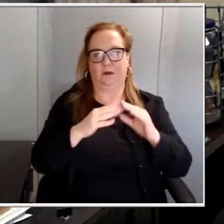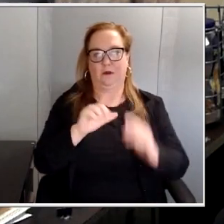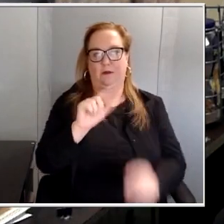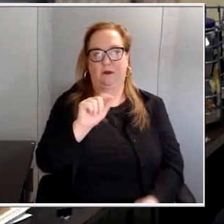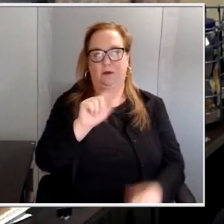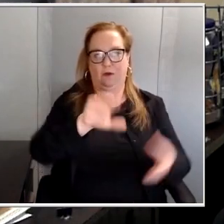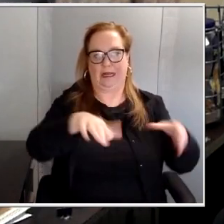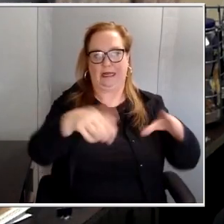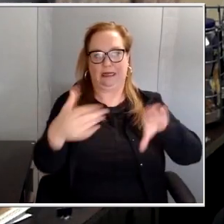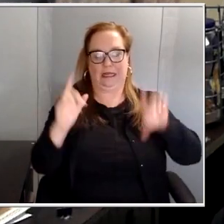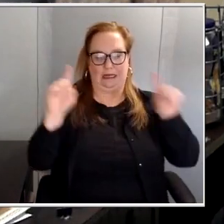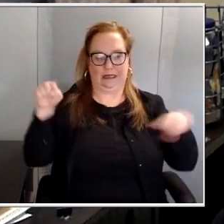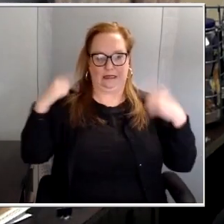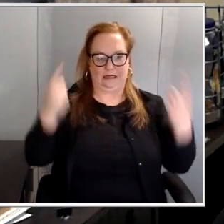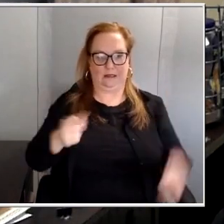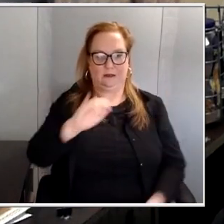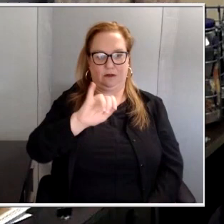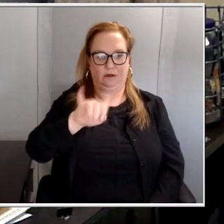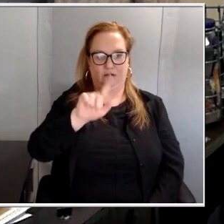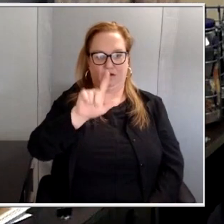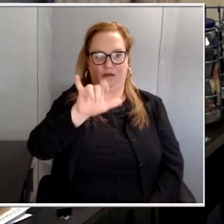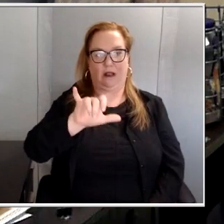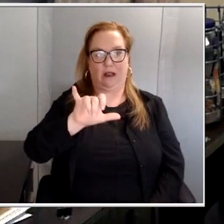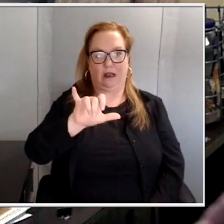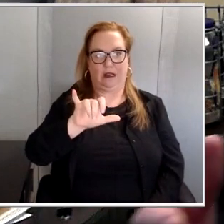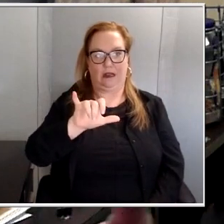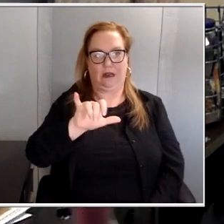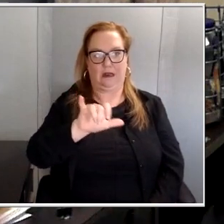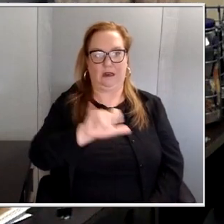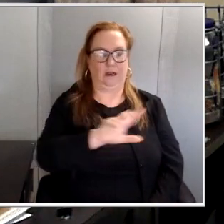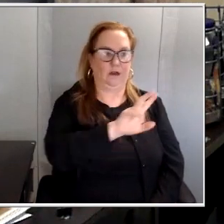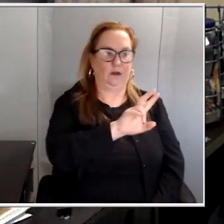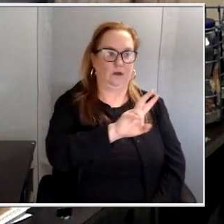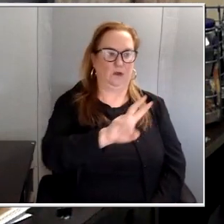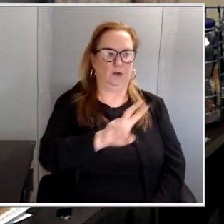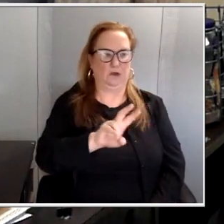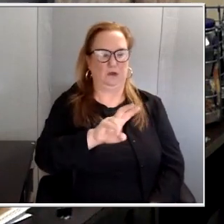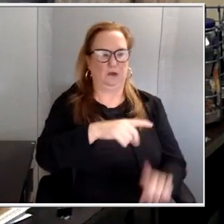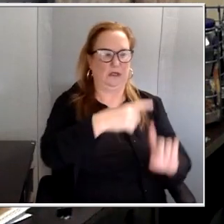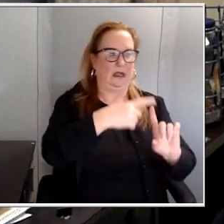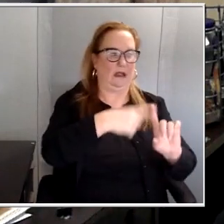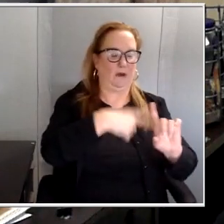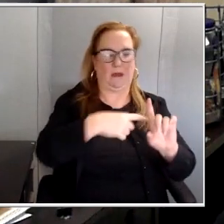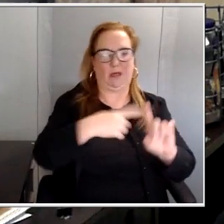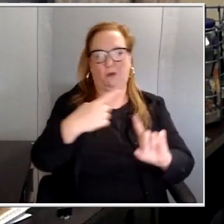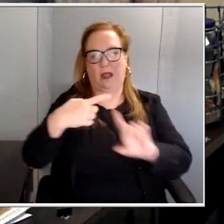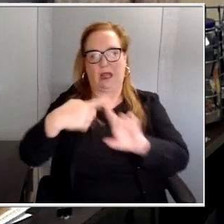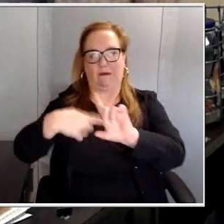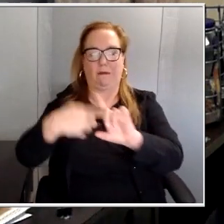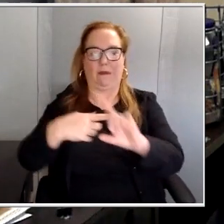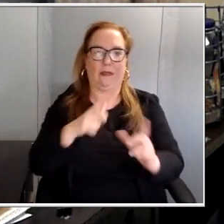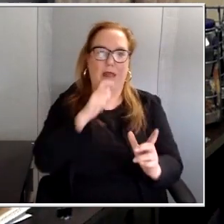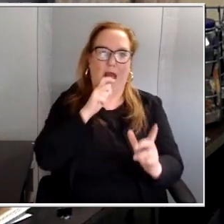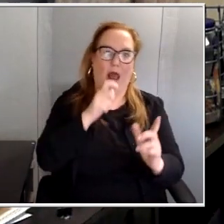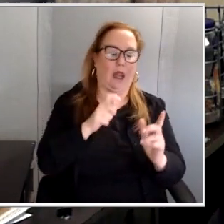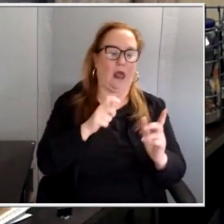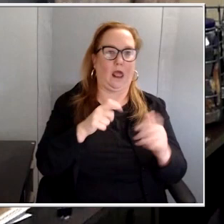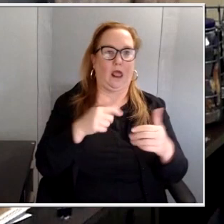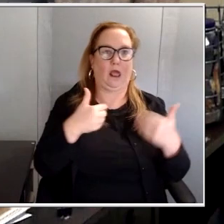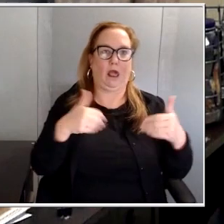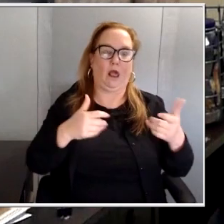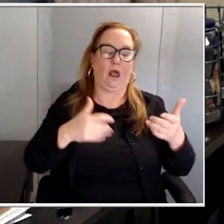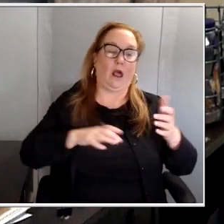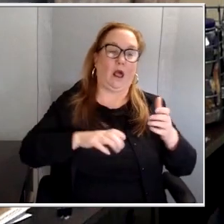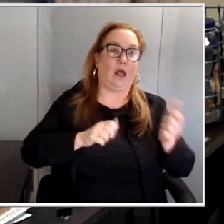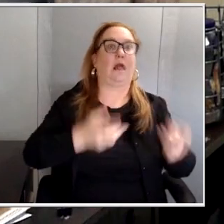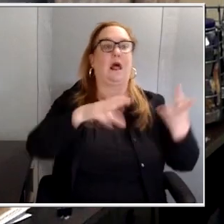deaths since July. If you look at it, it still does. It's kind of 2s and 1s per month. It's not really it's not like a ton of deaths